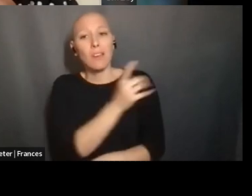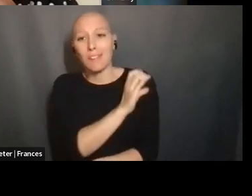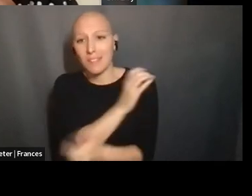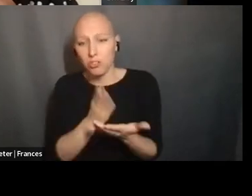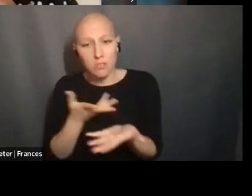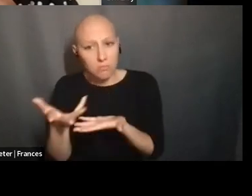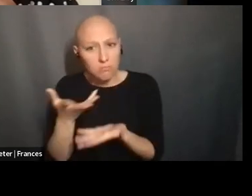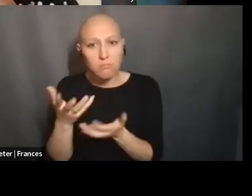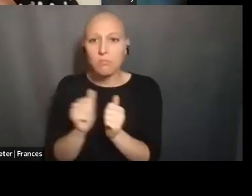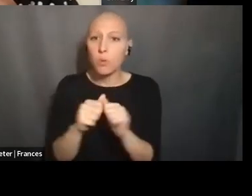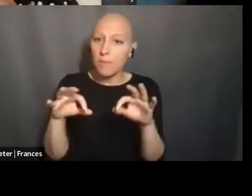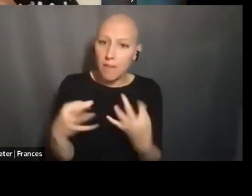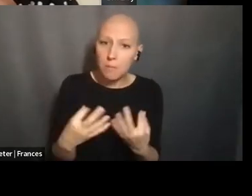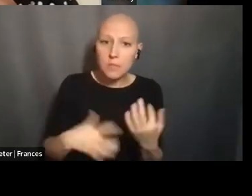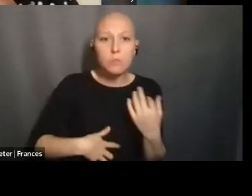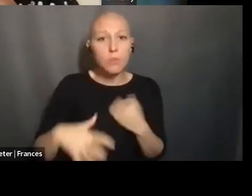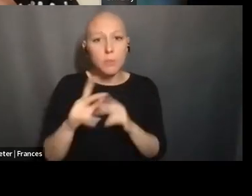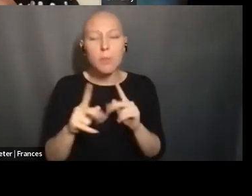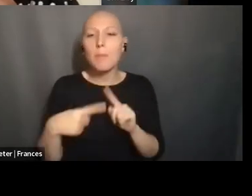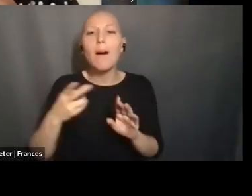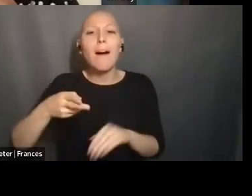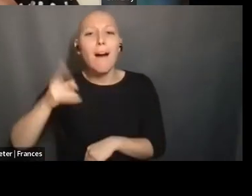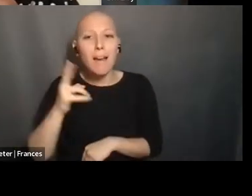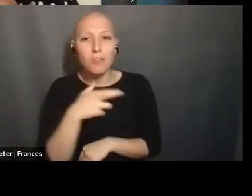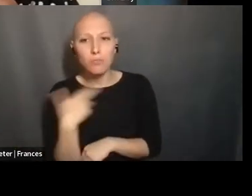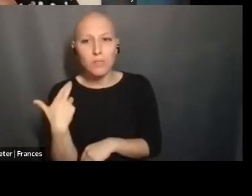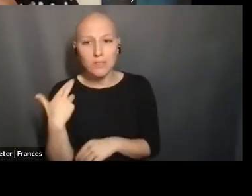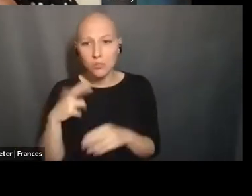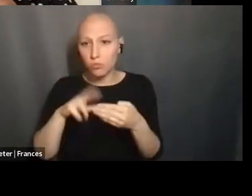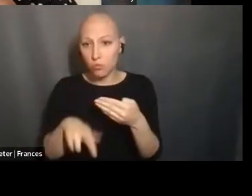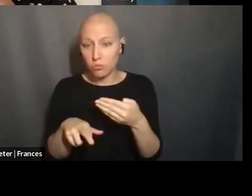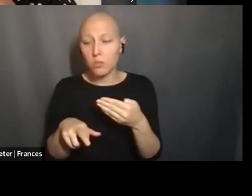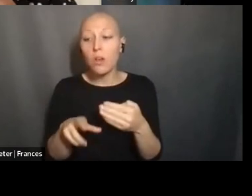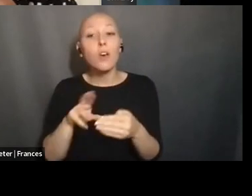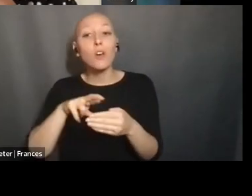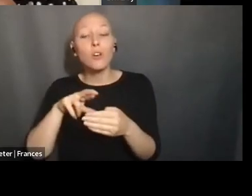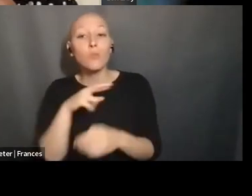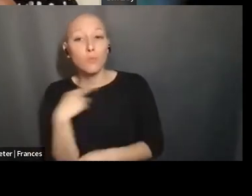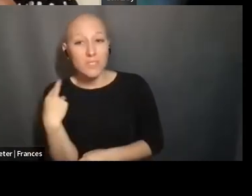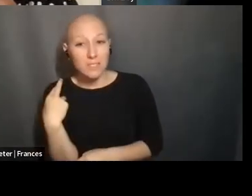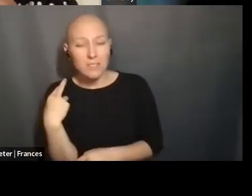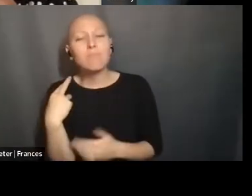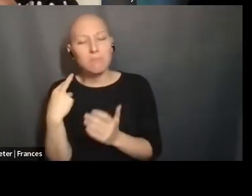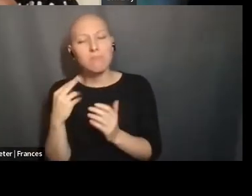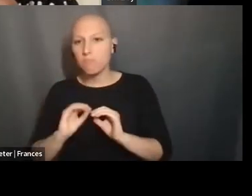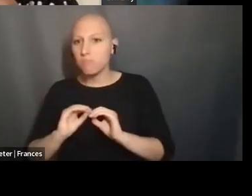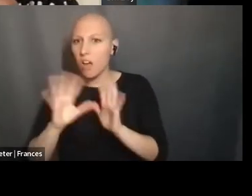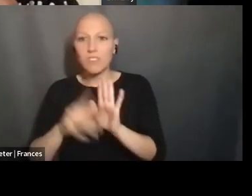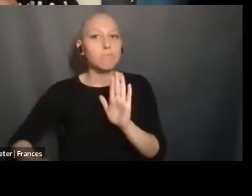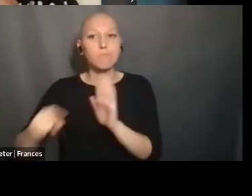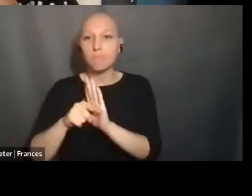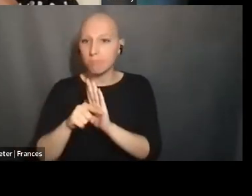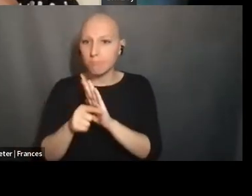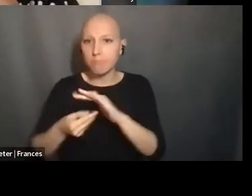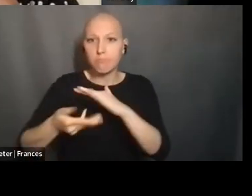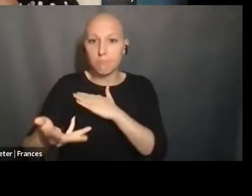about high risk results. The word risk obviously has negative connotations, but our entire clinical world uses it,